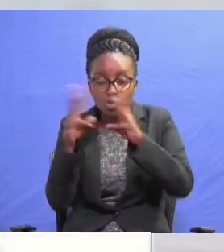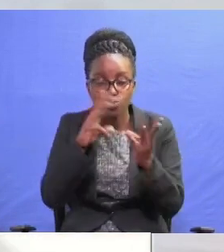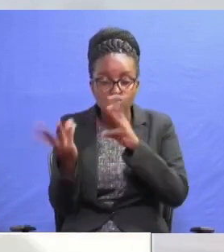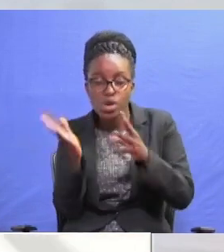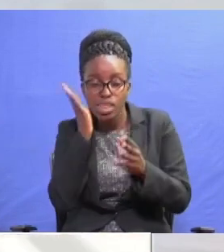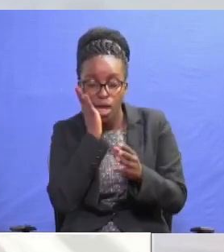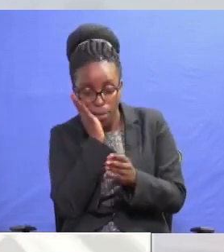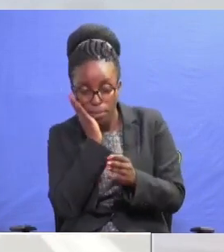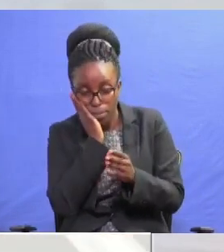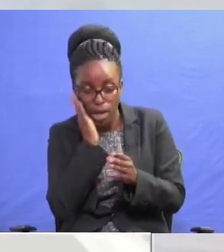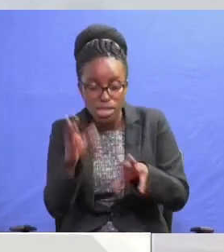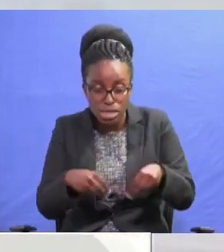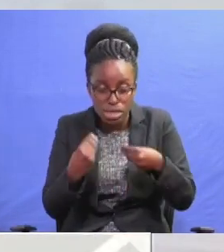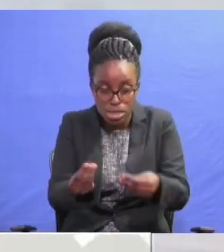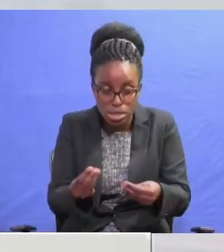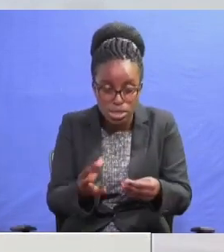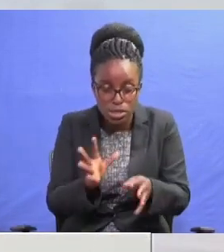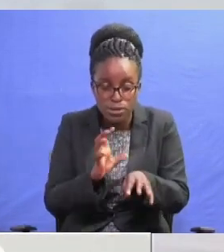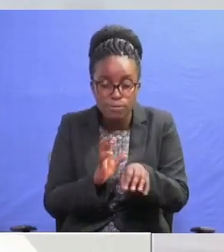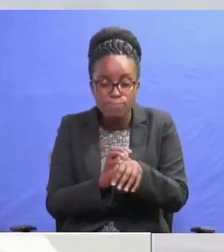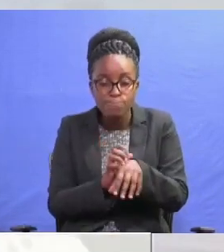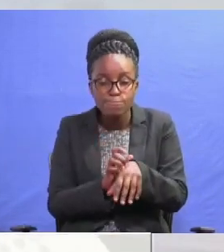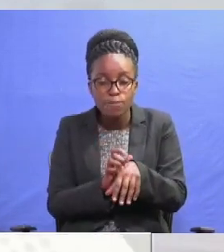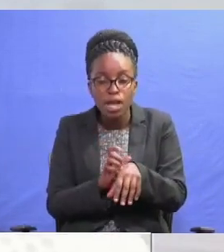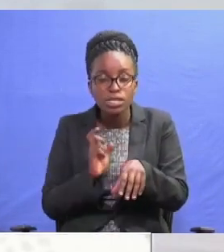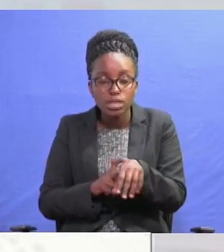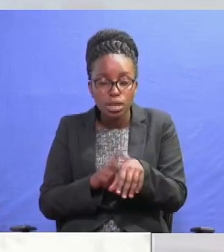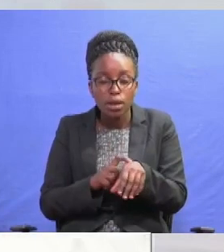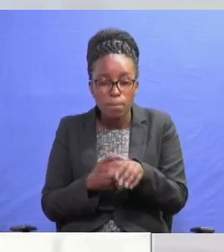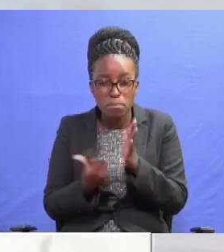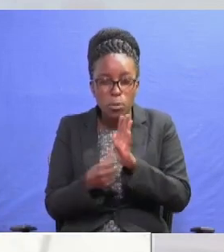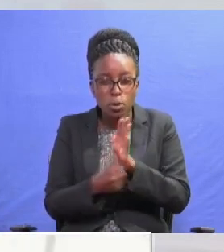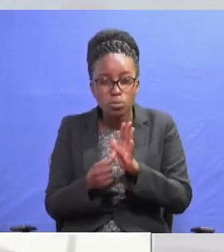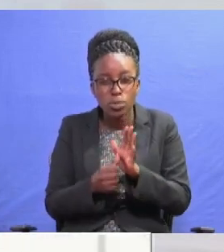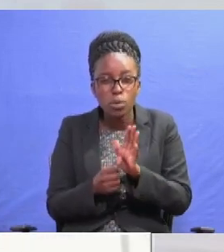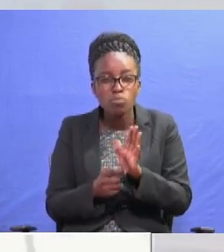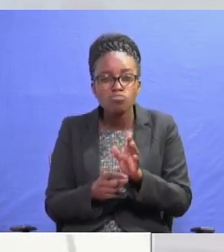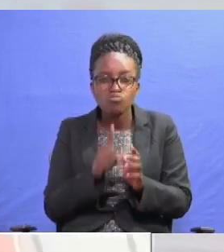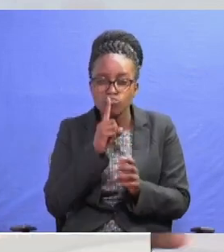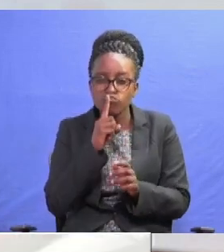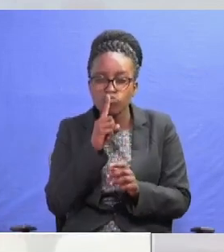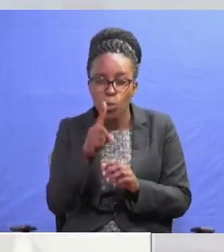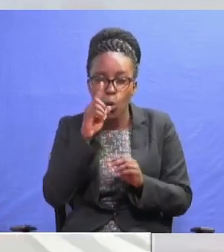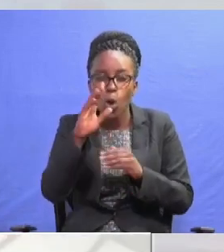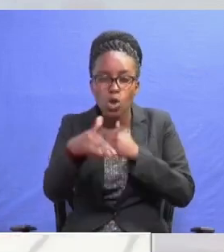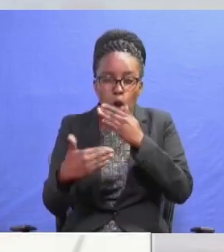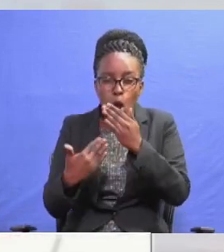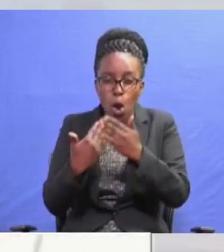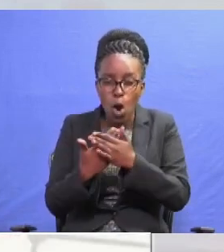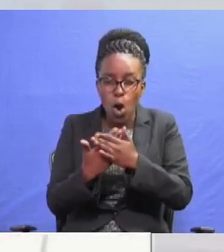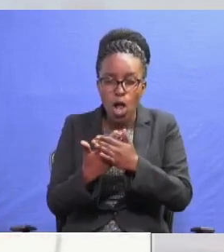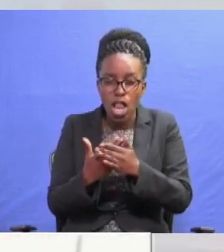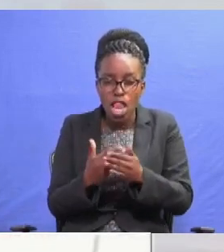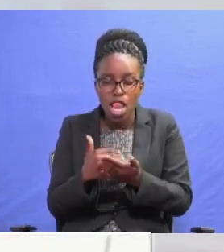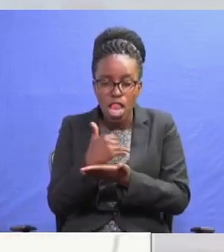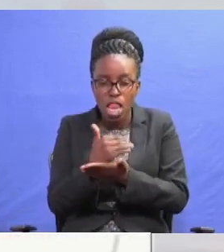given the various factors in play, they do issue some warning, giving Kenyans information about certain areas that